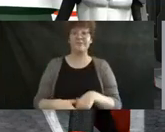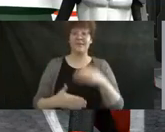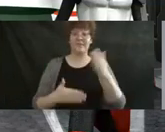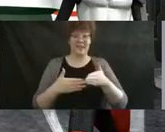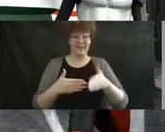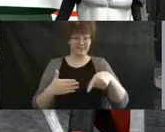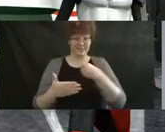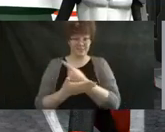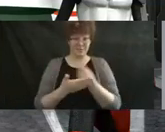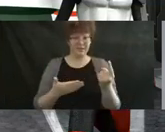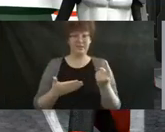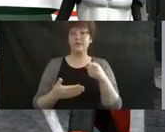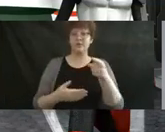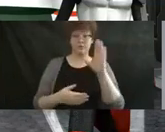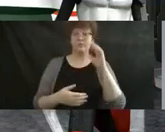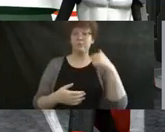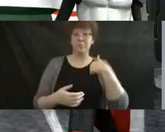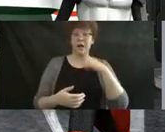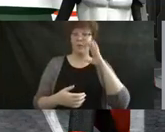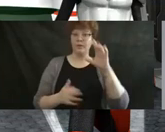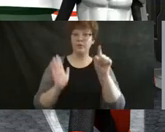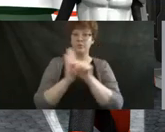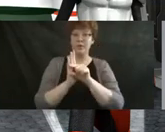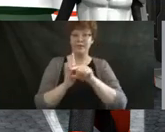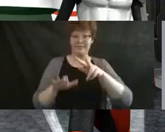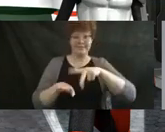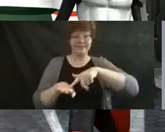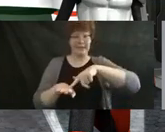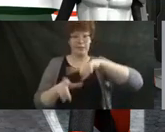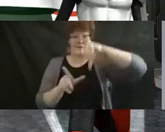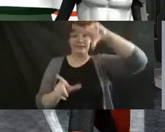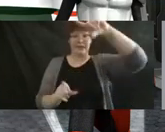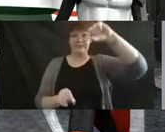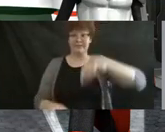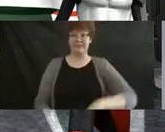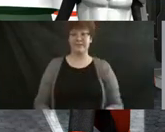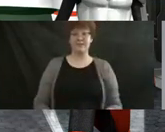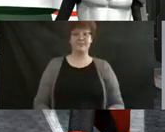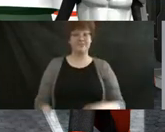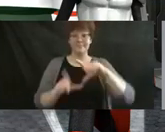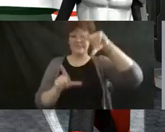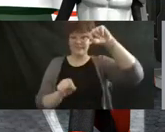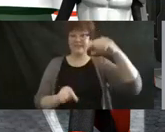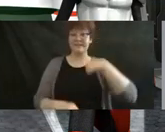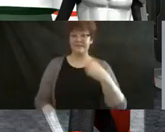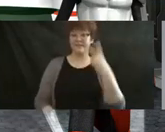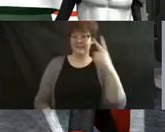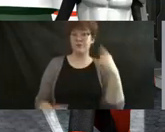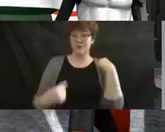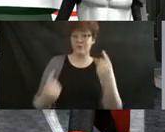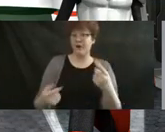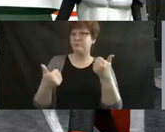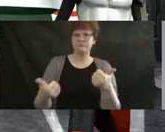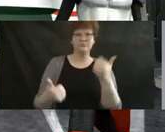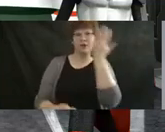the skateboard deck graded. And the ones, as I said, the ones that I've seen so far look really very nice. So I'd like to talk about those more